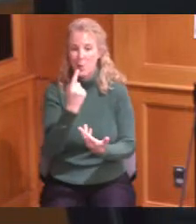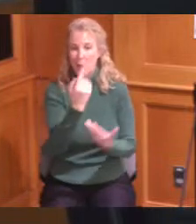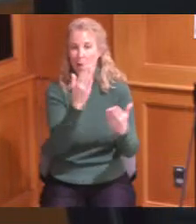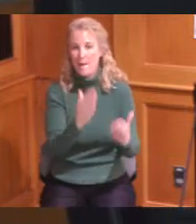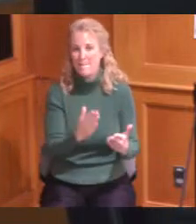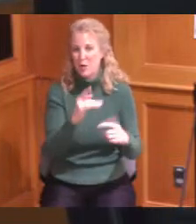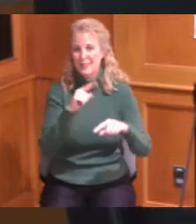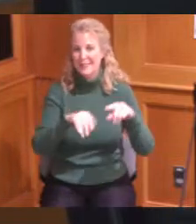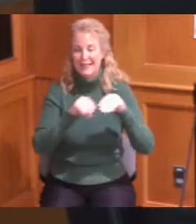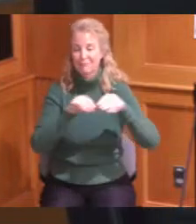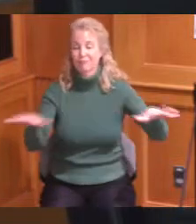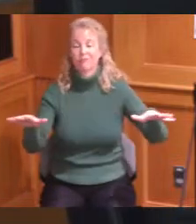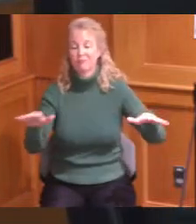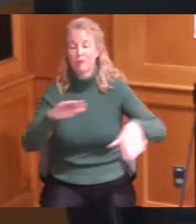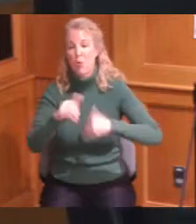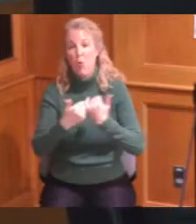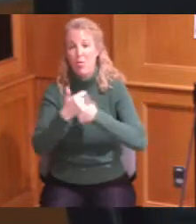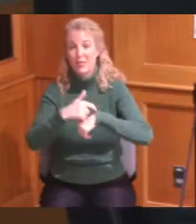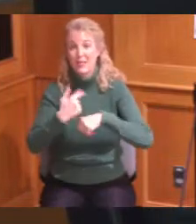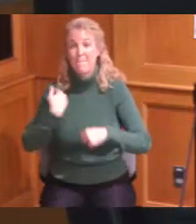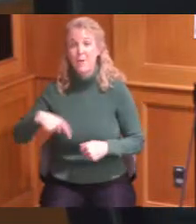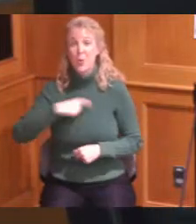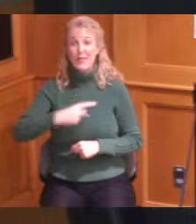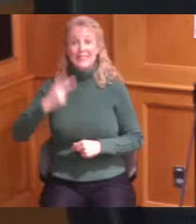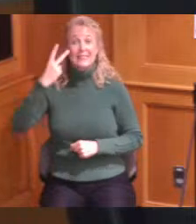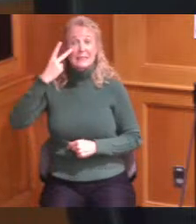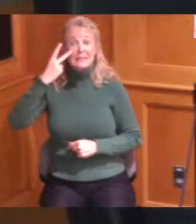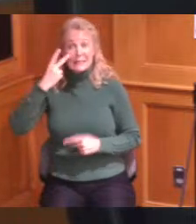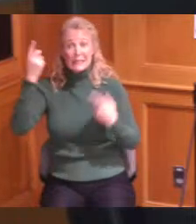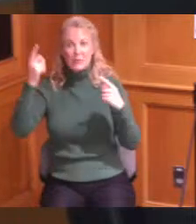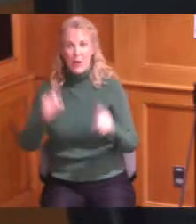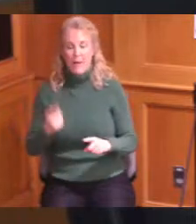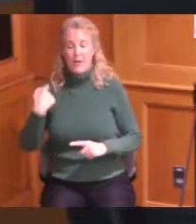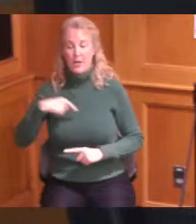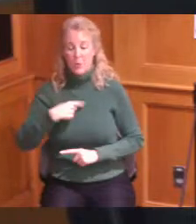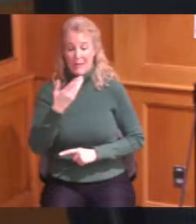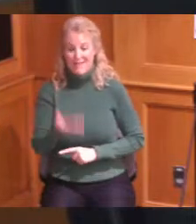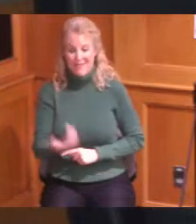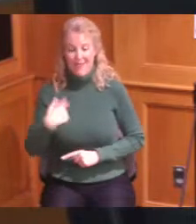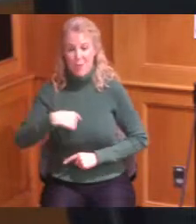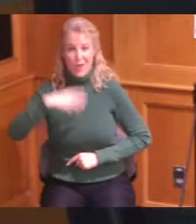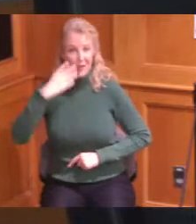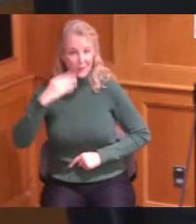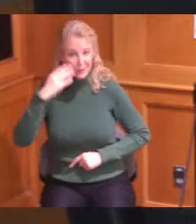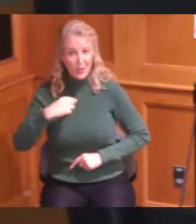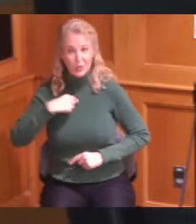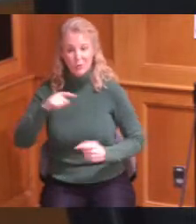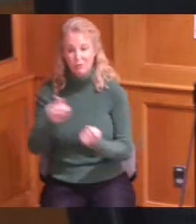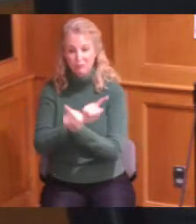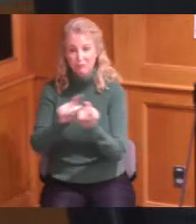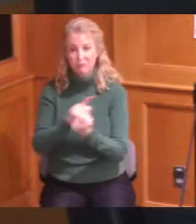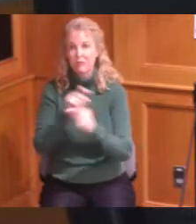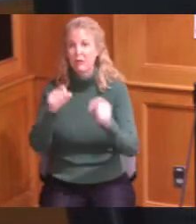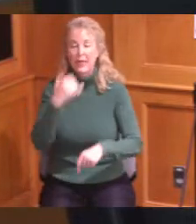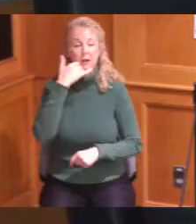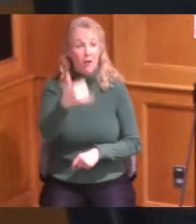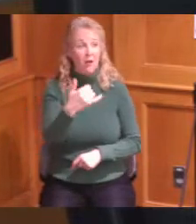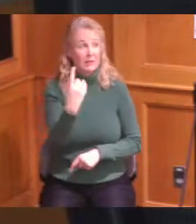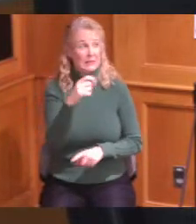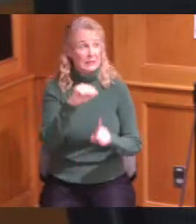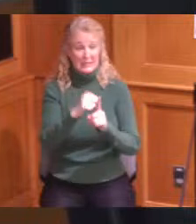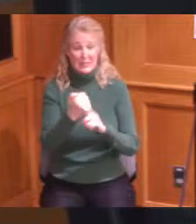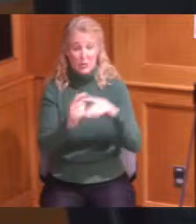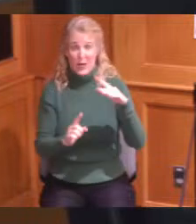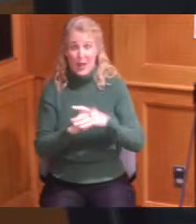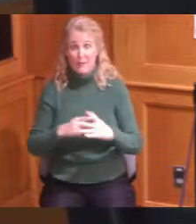time. And so we are witness to what's happening, and we are the ones that can say, hey, we've got a situation, not sure, I